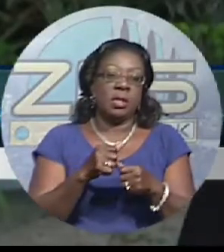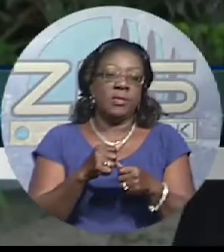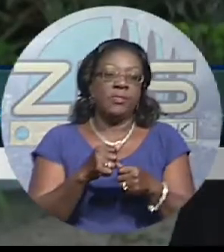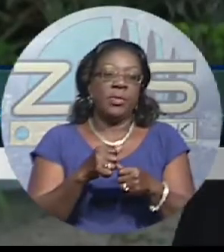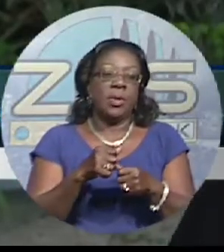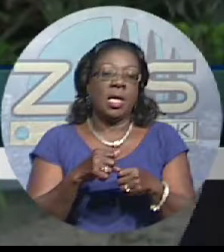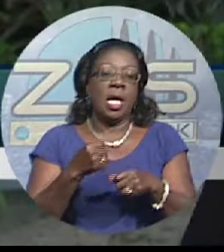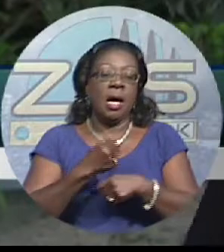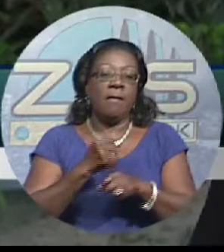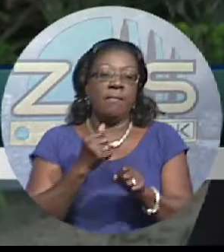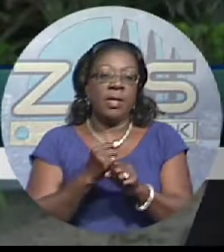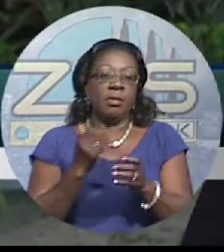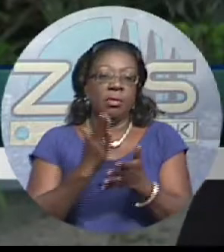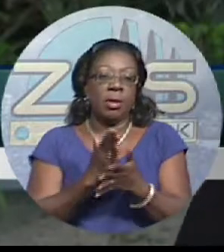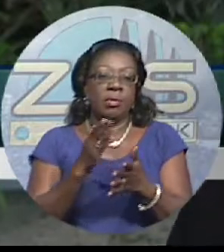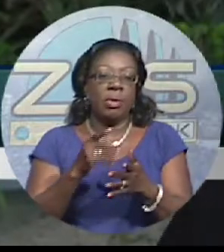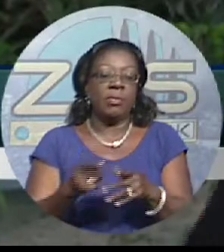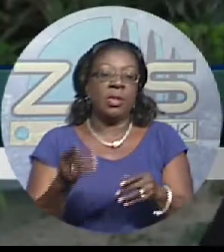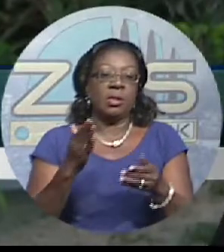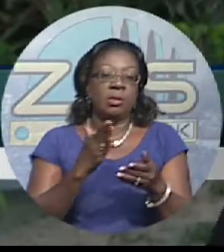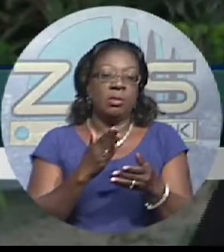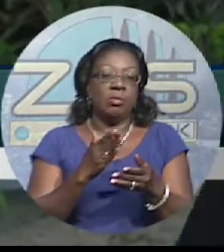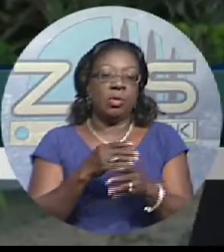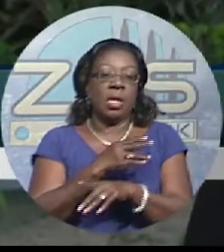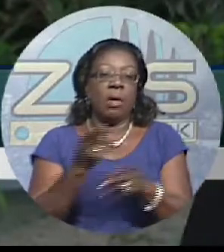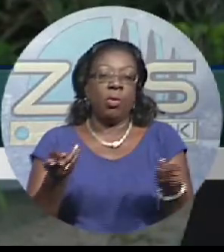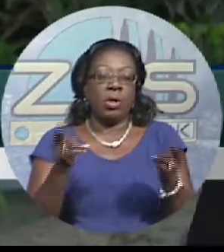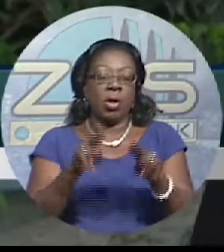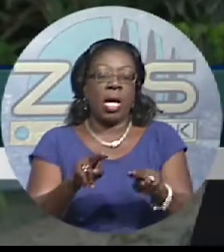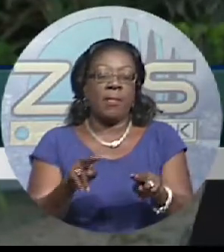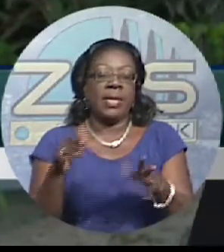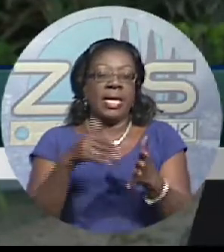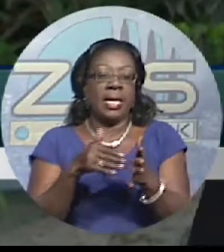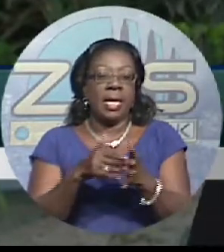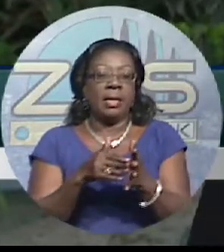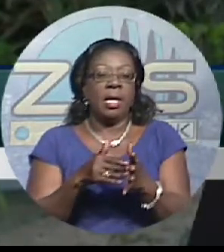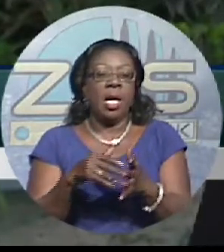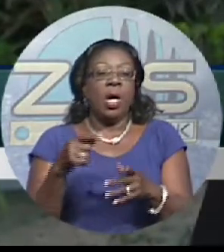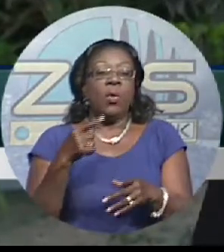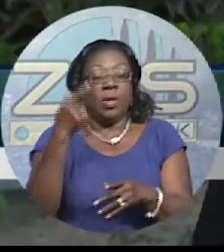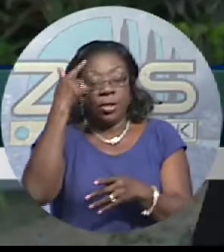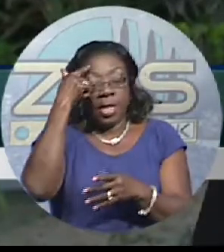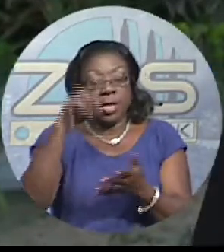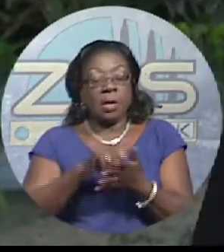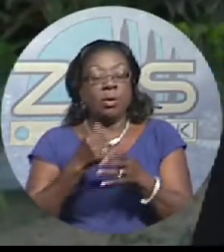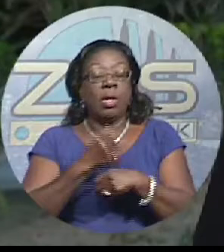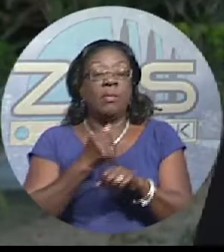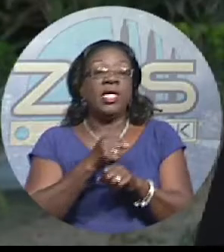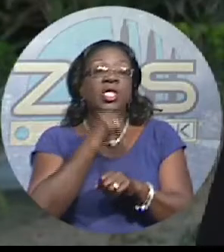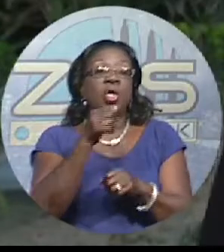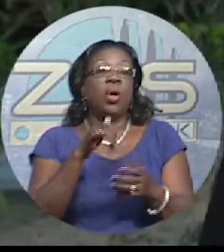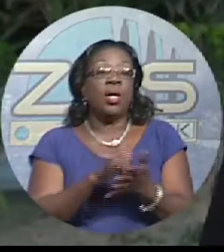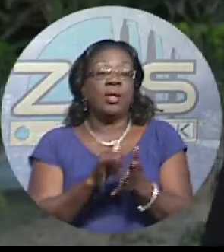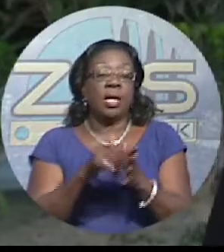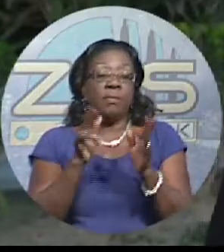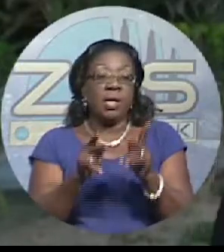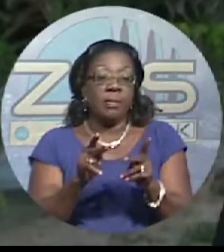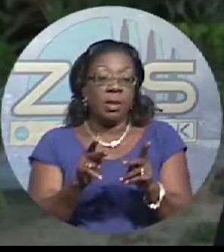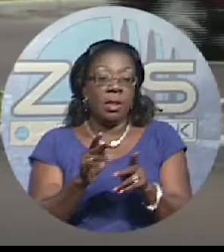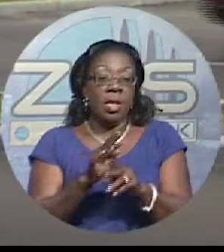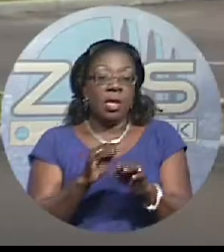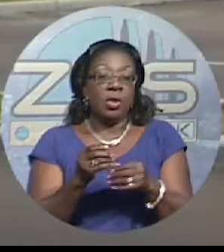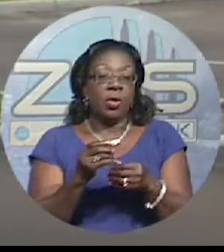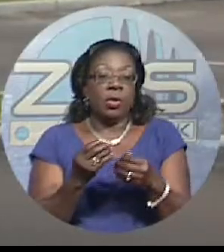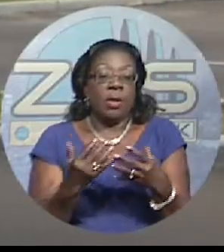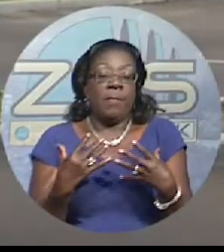that have been mitigated and alleviated don't reoccur. But I think that we want to ensure that people do not